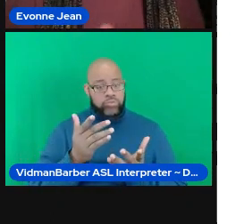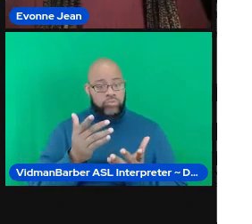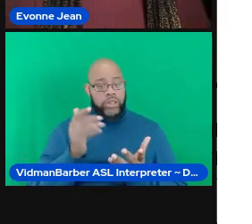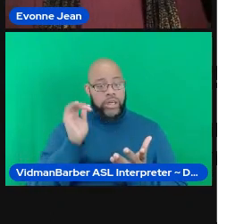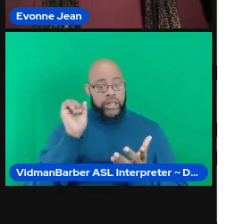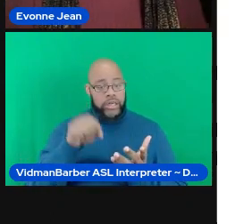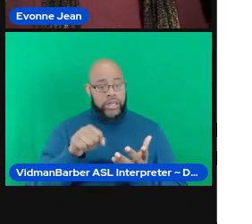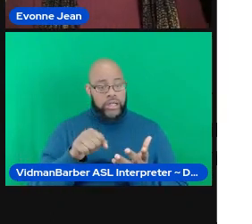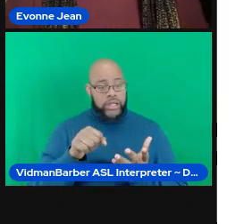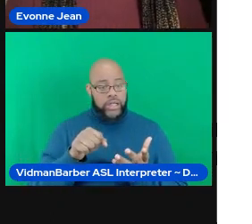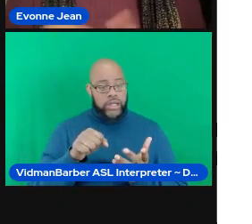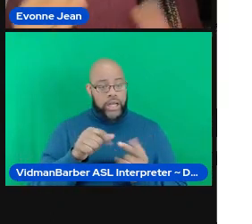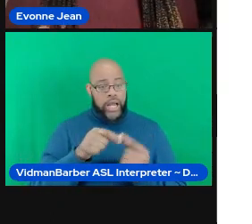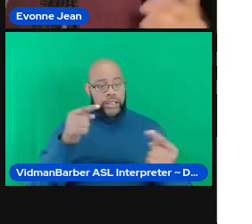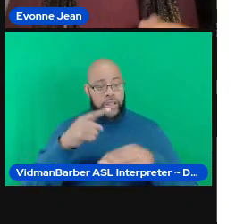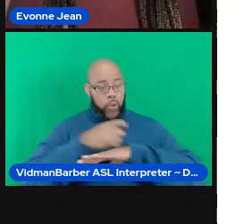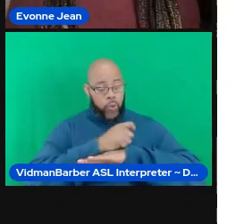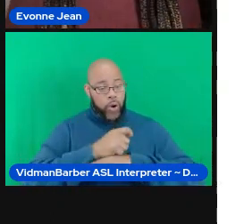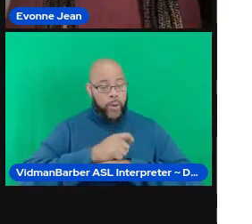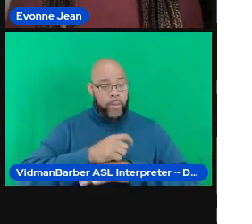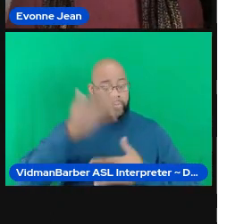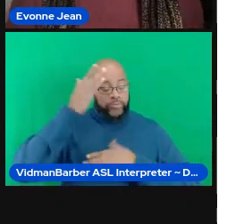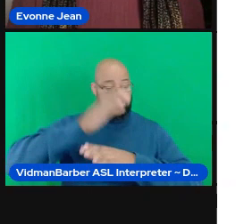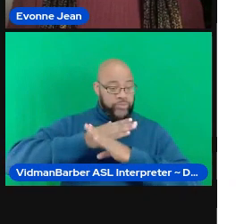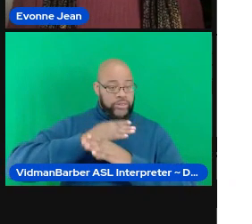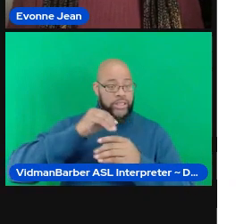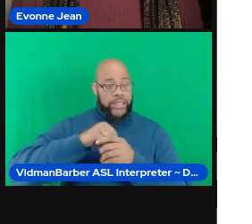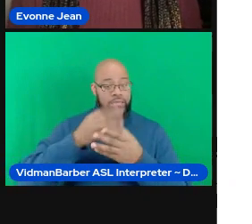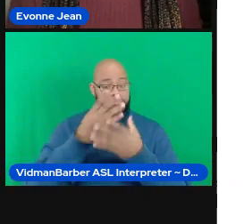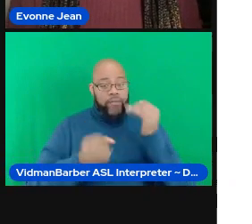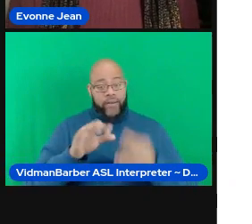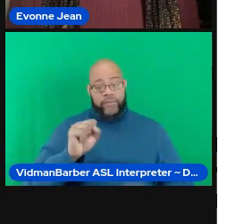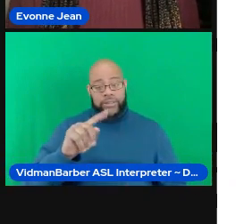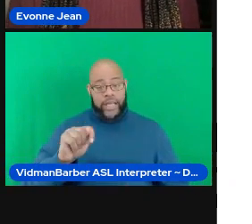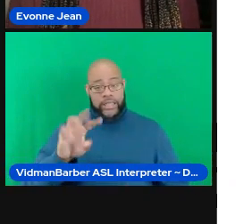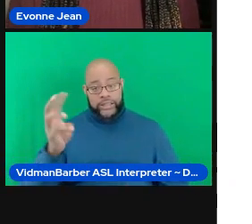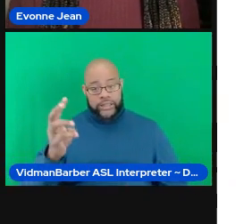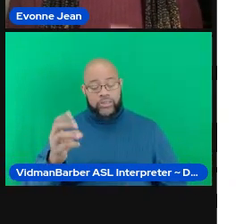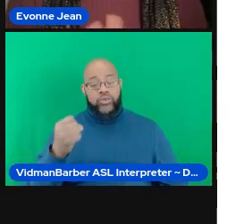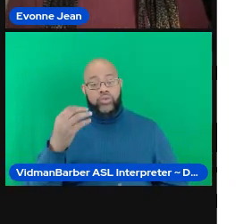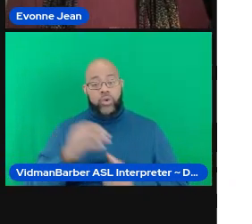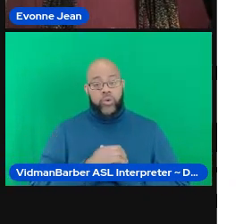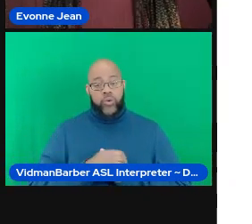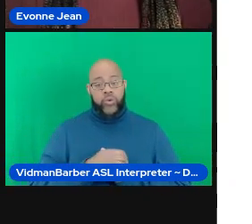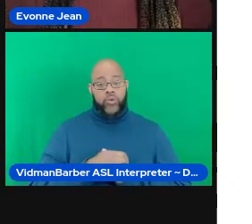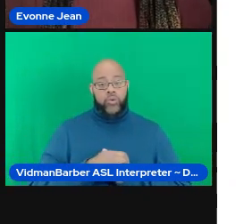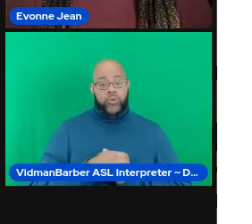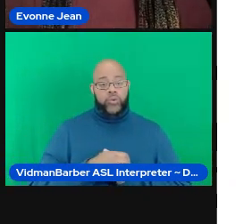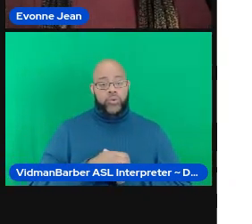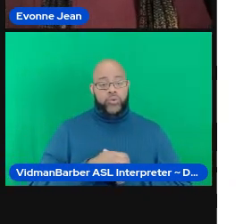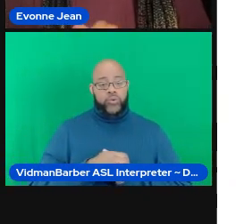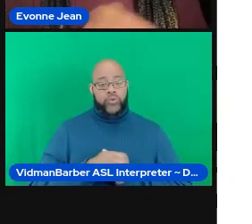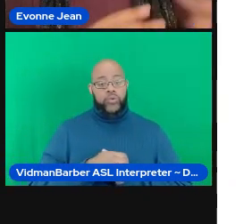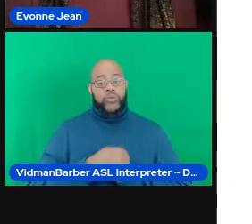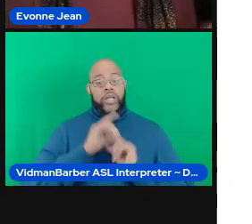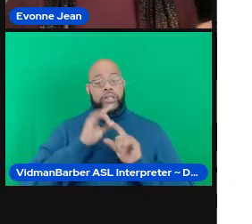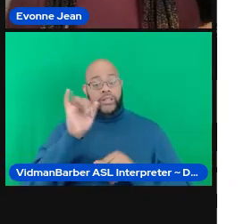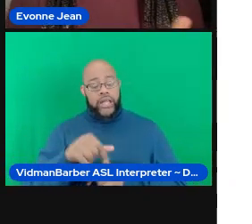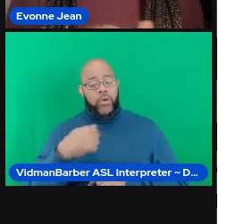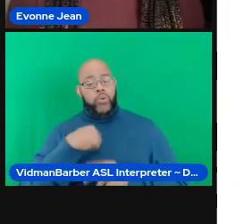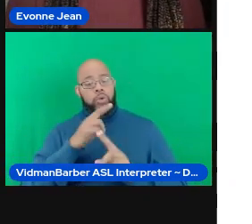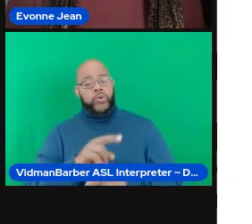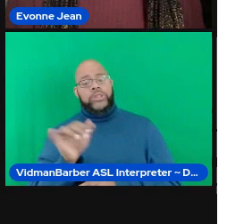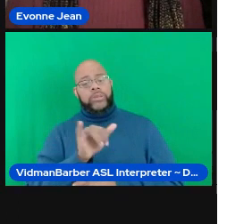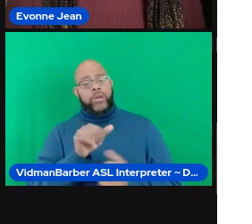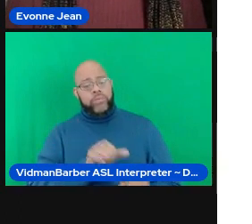mediating anti-helminth immunity in the absence of STAT6? And so to answer this question, we use a similar